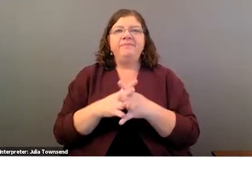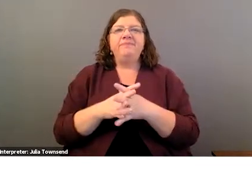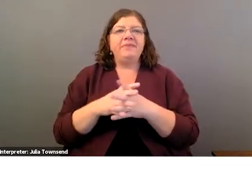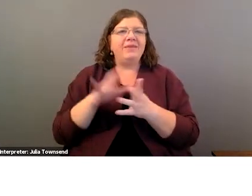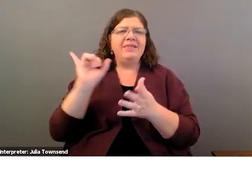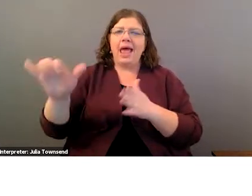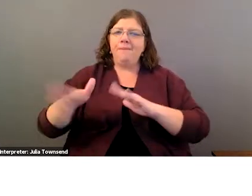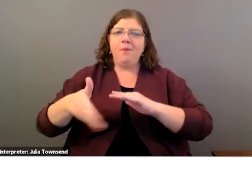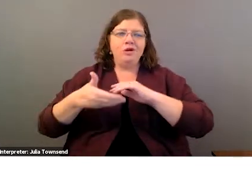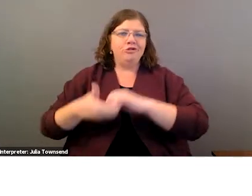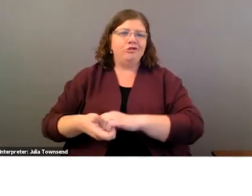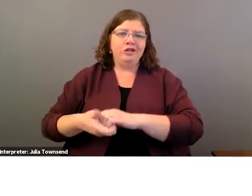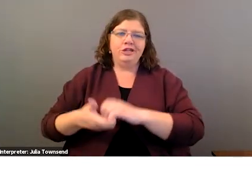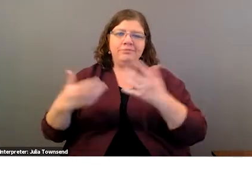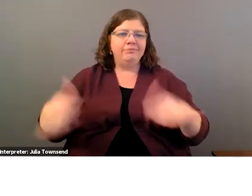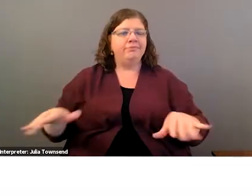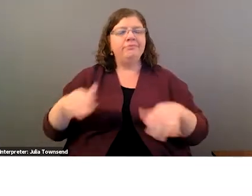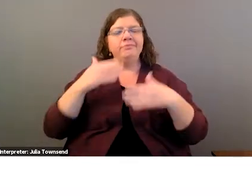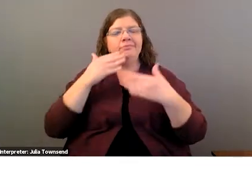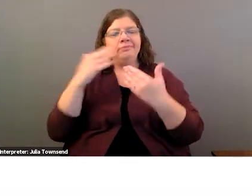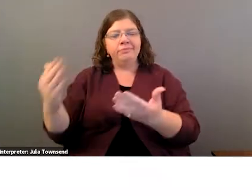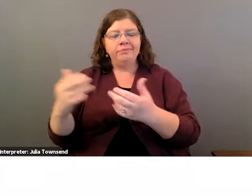that. And so